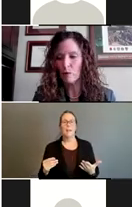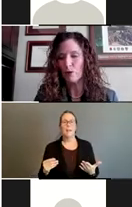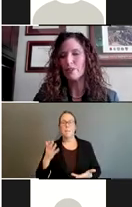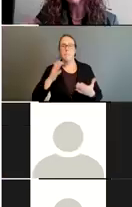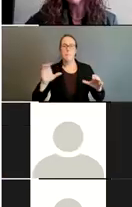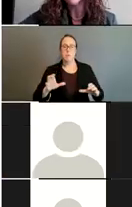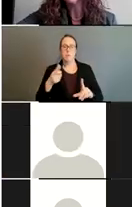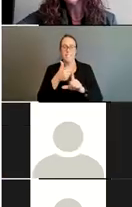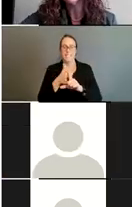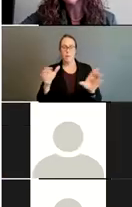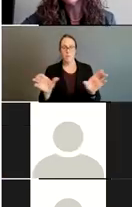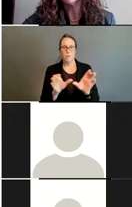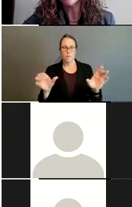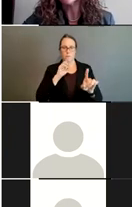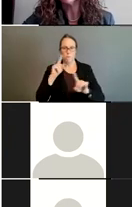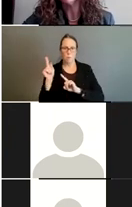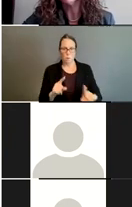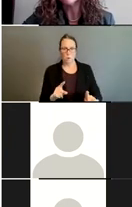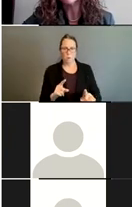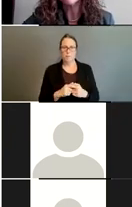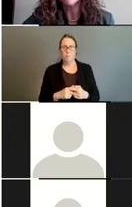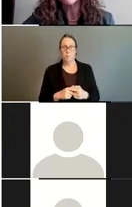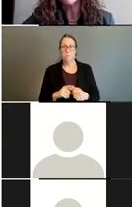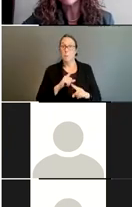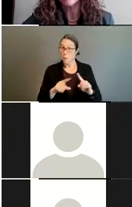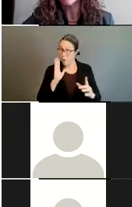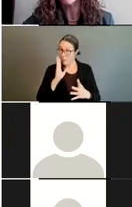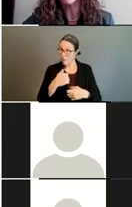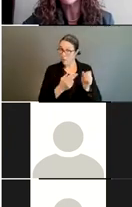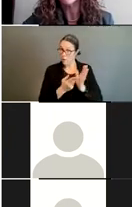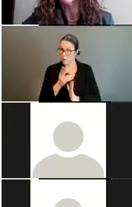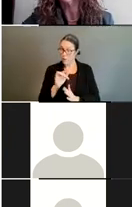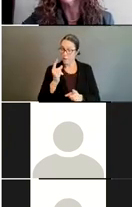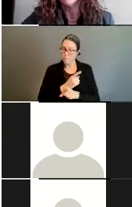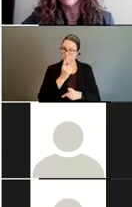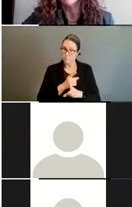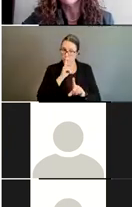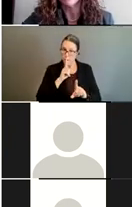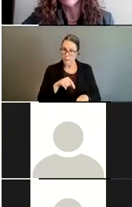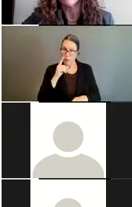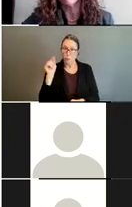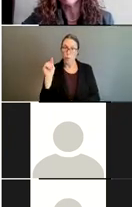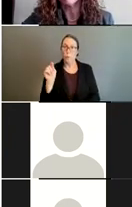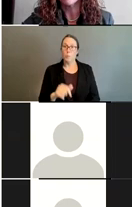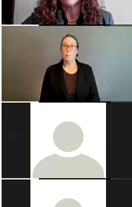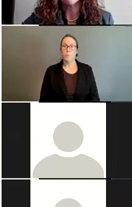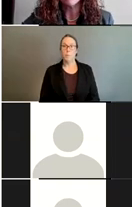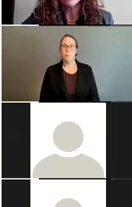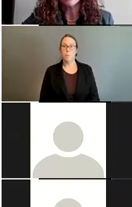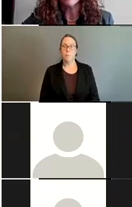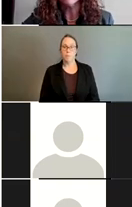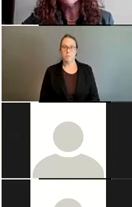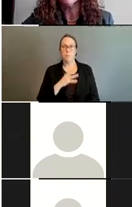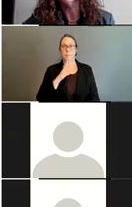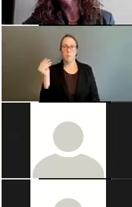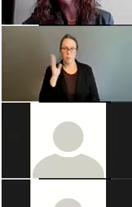self-certification report, but I'm going to make sure that that's the correct answer for you and email